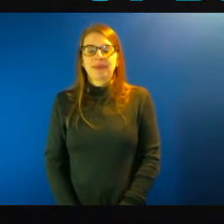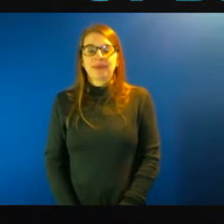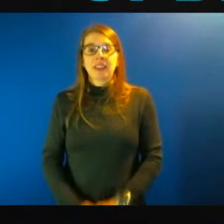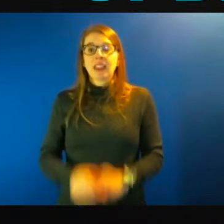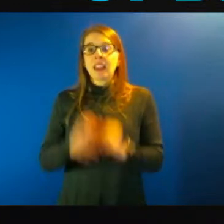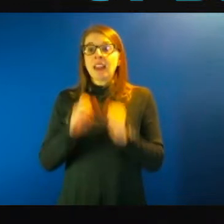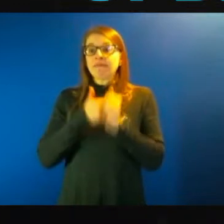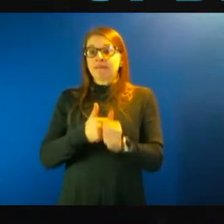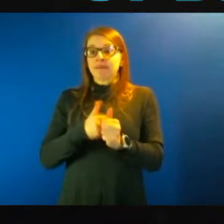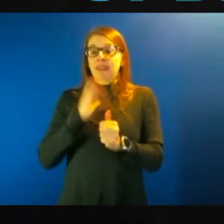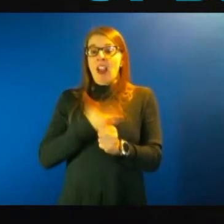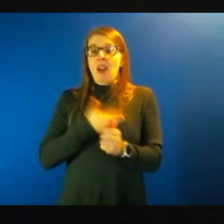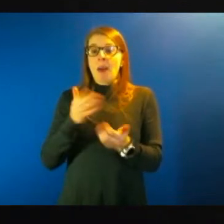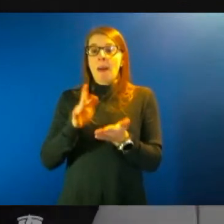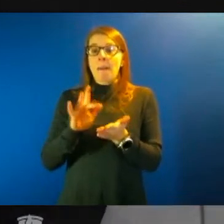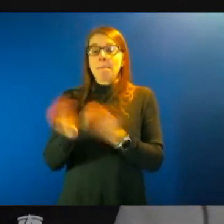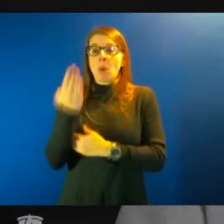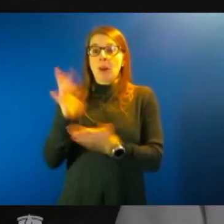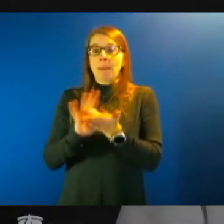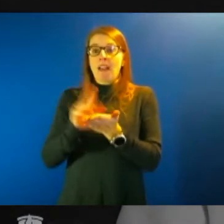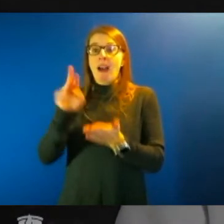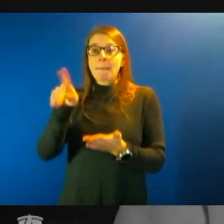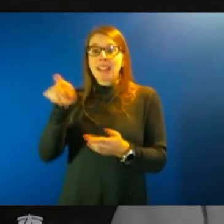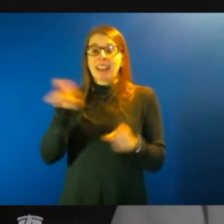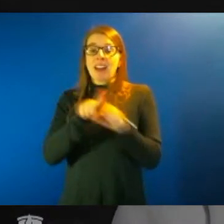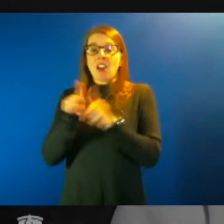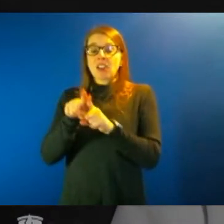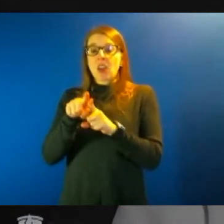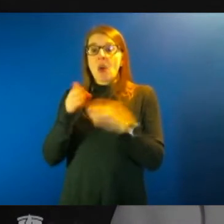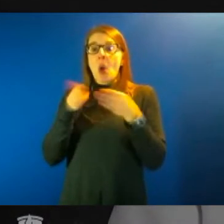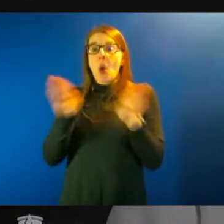Subscribe to our morning medical update and open mics